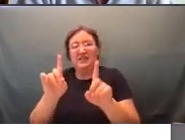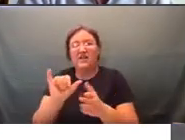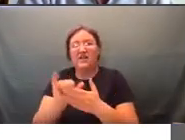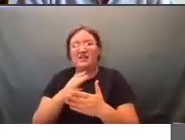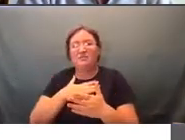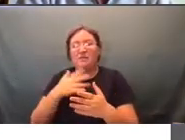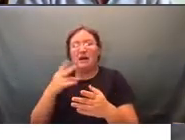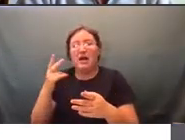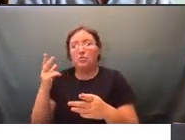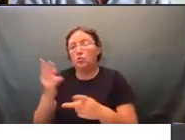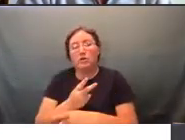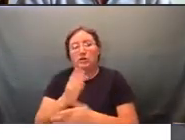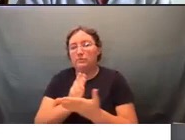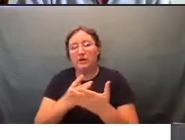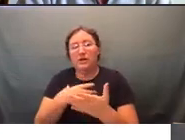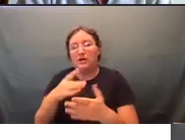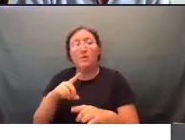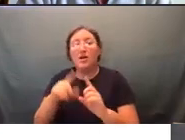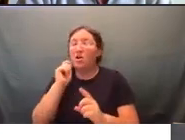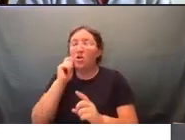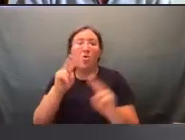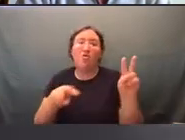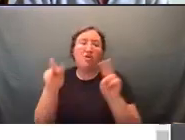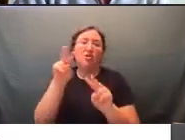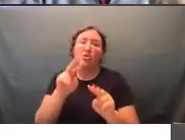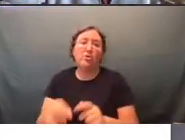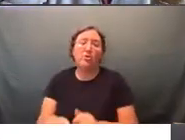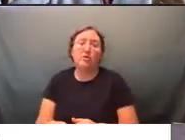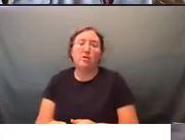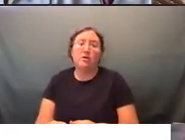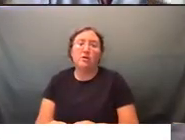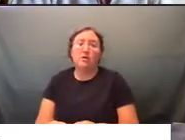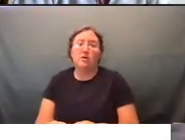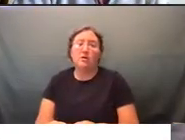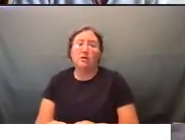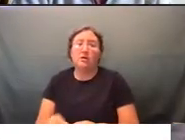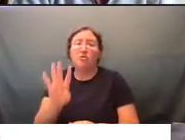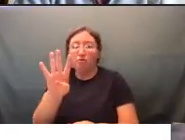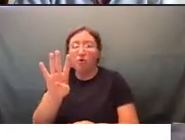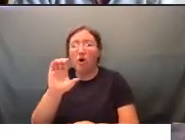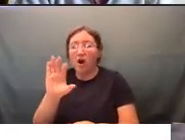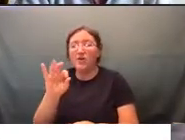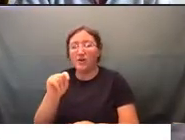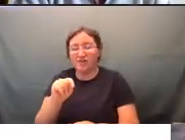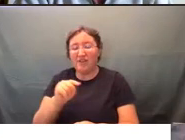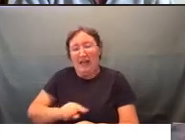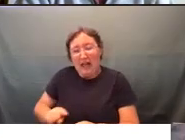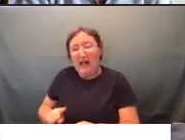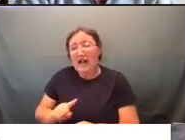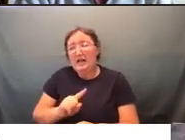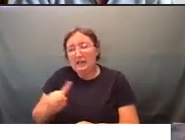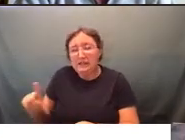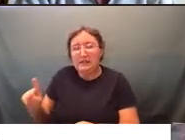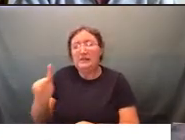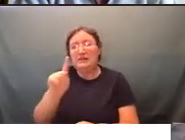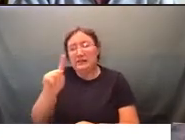part. Cool views all the way around, but again, it is 400 feet of climb. And parts like